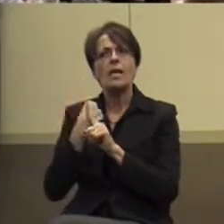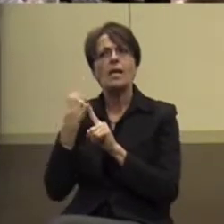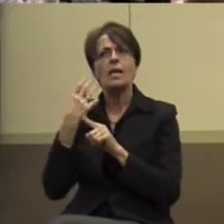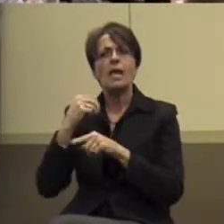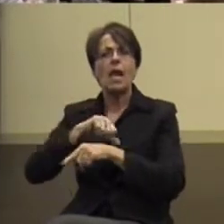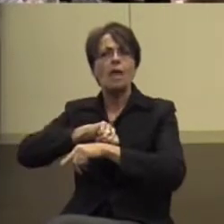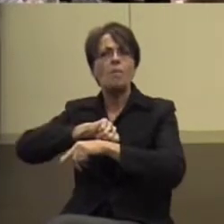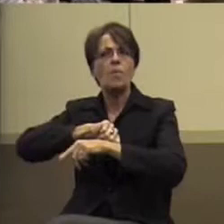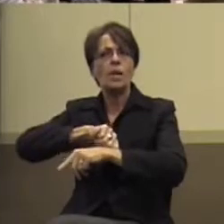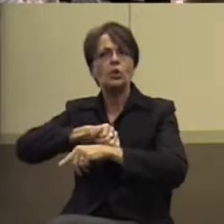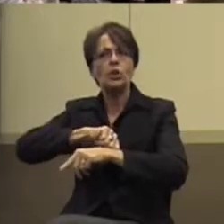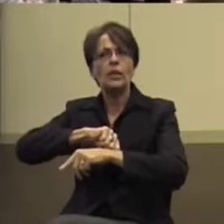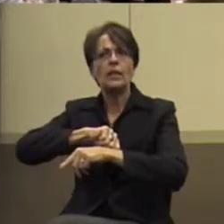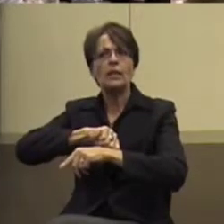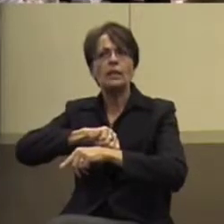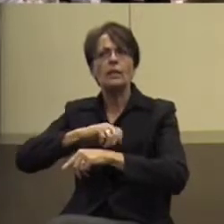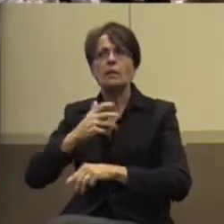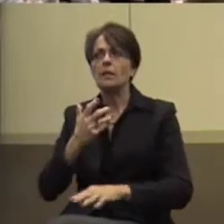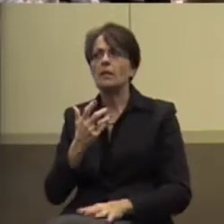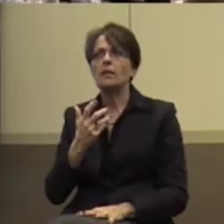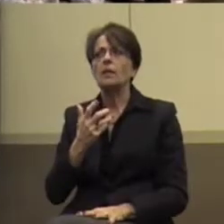pinching.